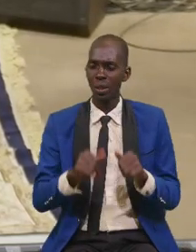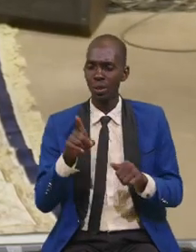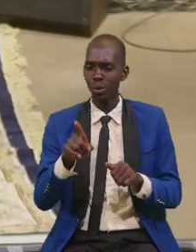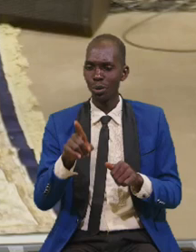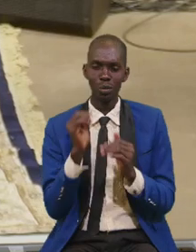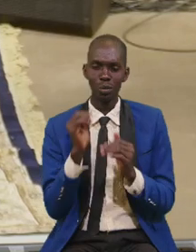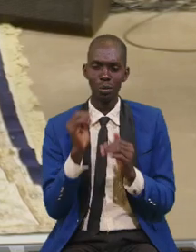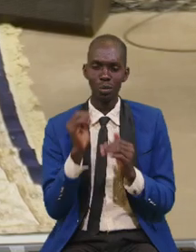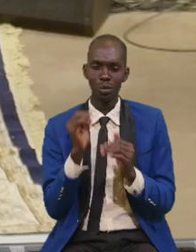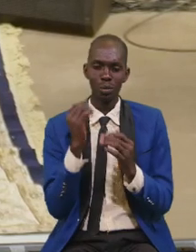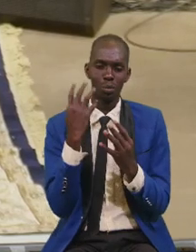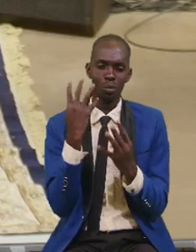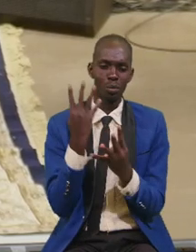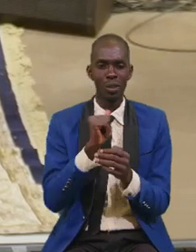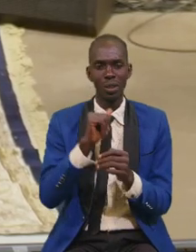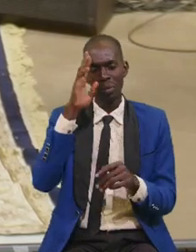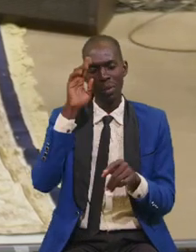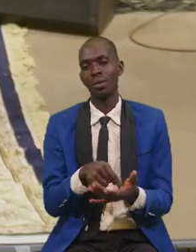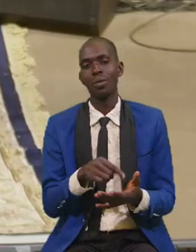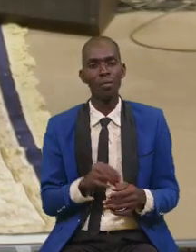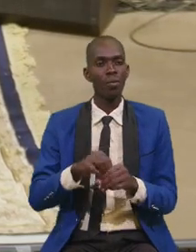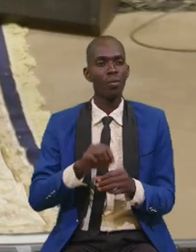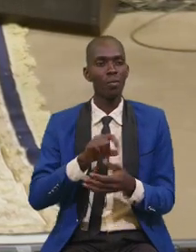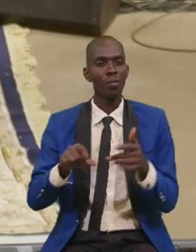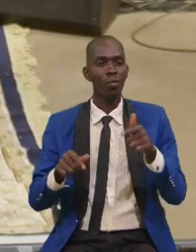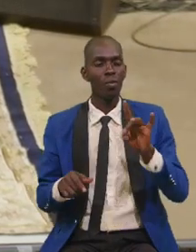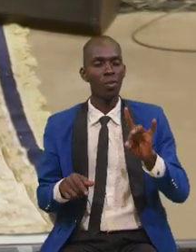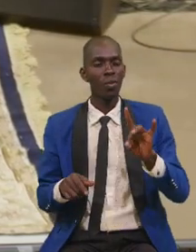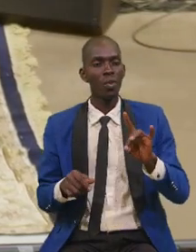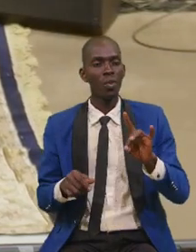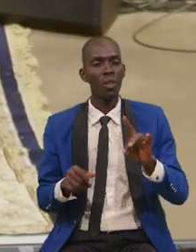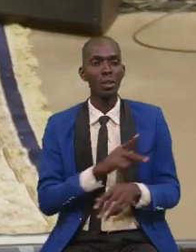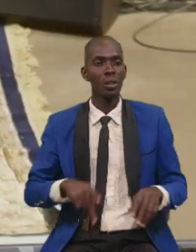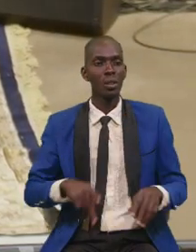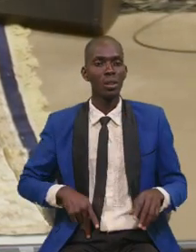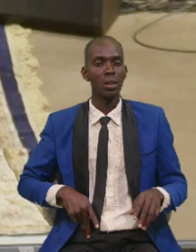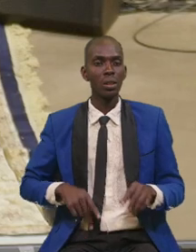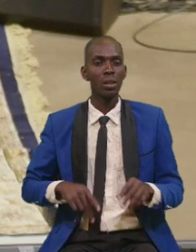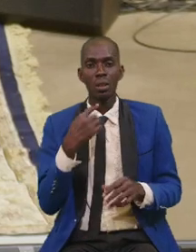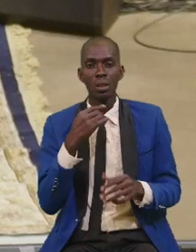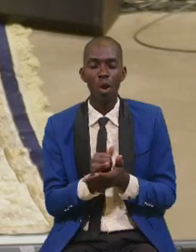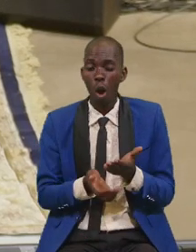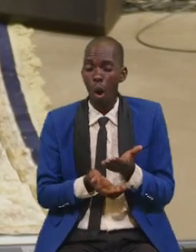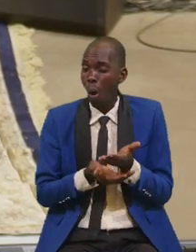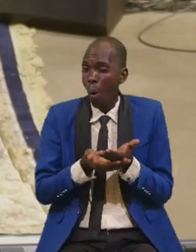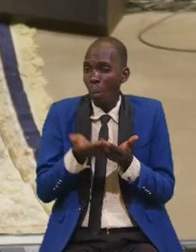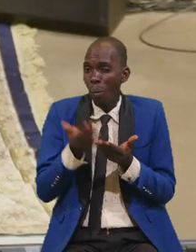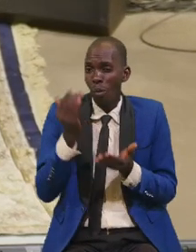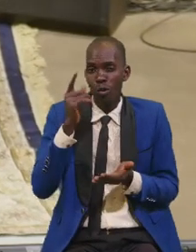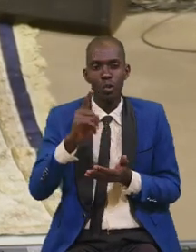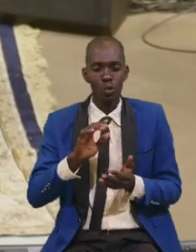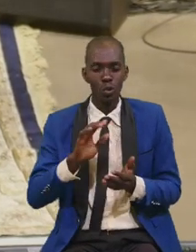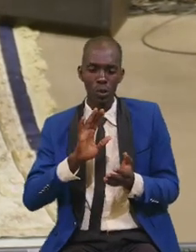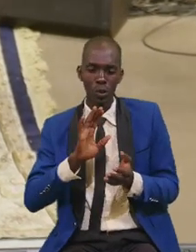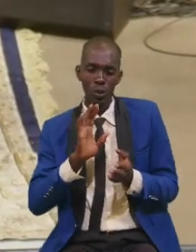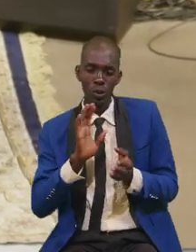then Agrippa said unto Paul, almost thou persuadest me to be a Christian. The